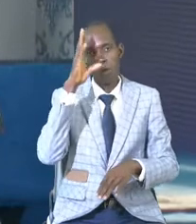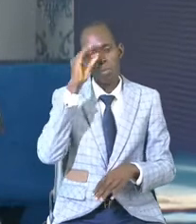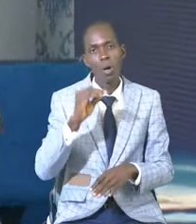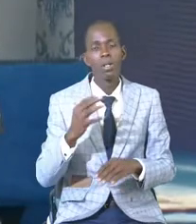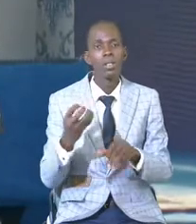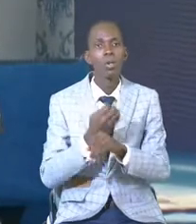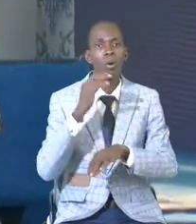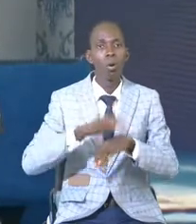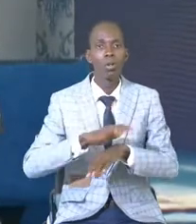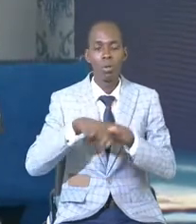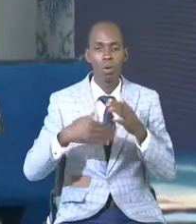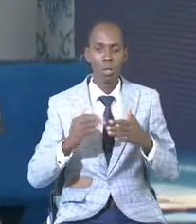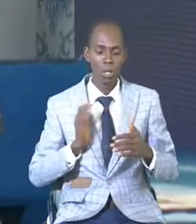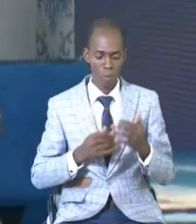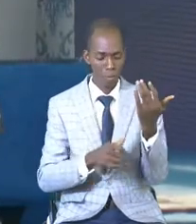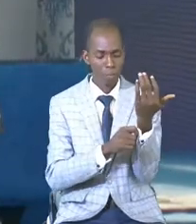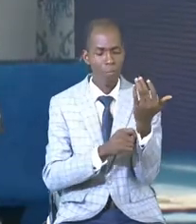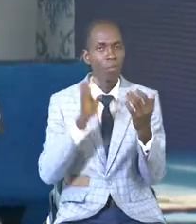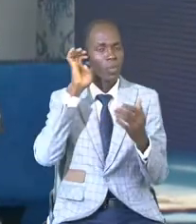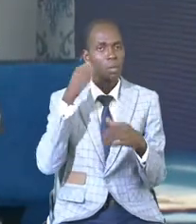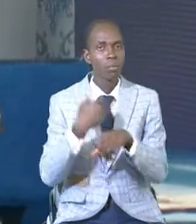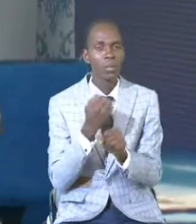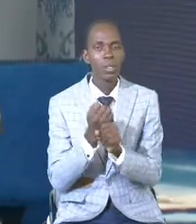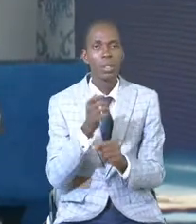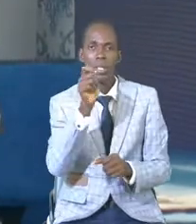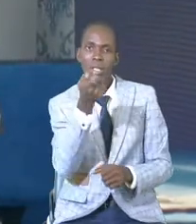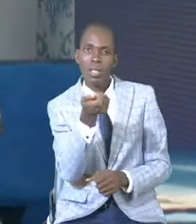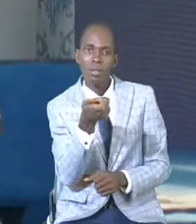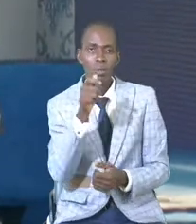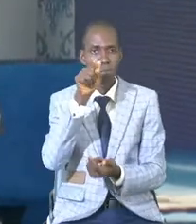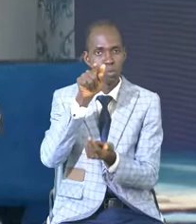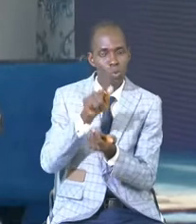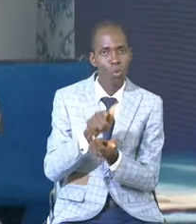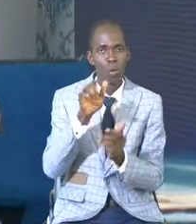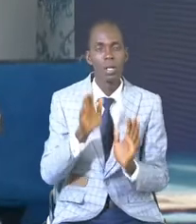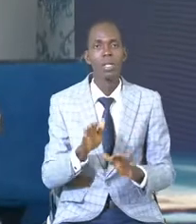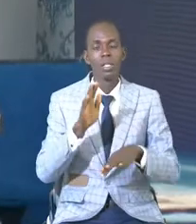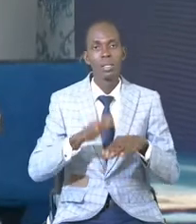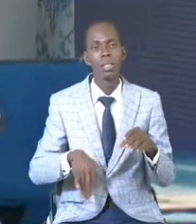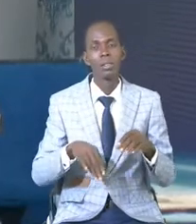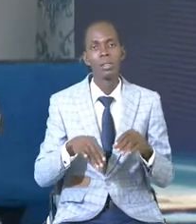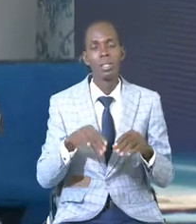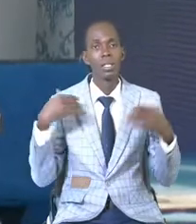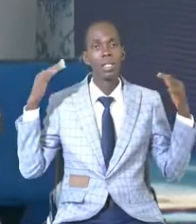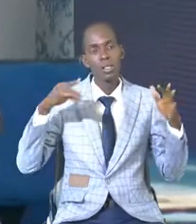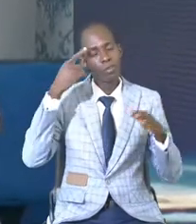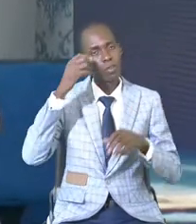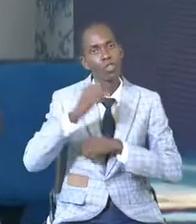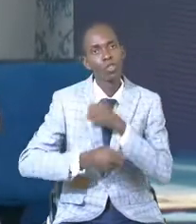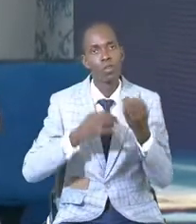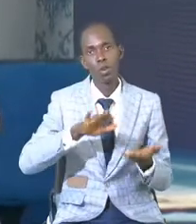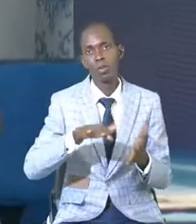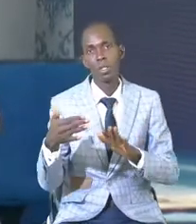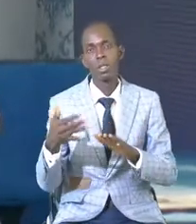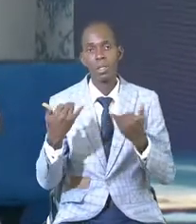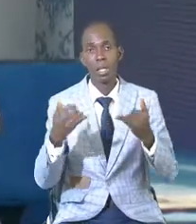it was made a little lower than the angels for the suffering of death. It then crowned with glory and honor, that